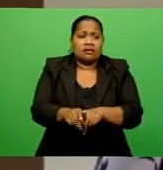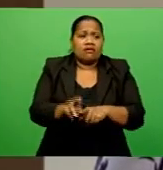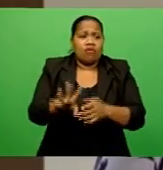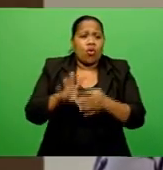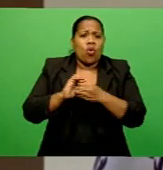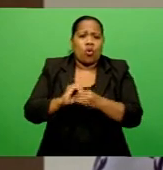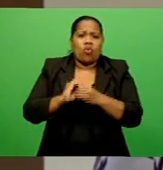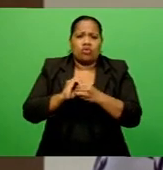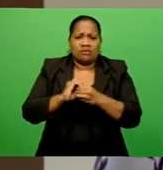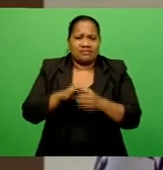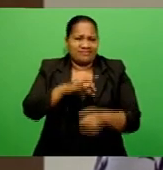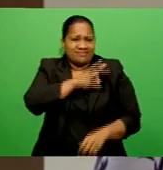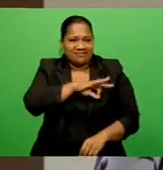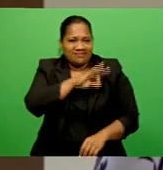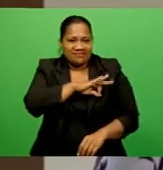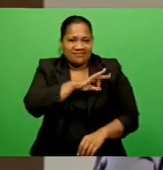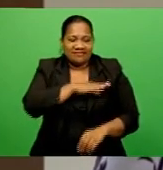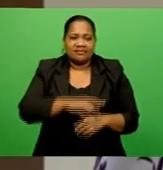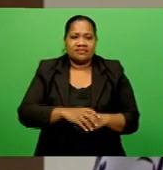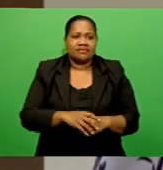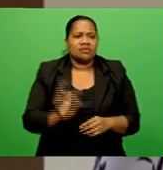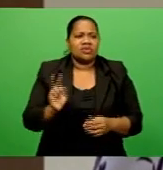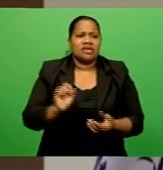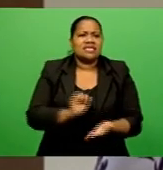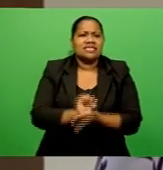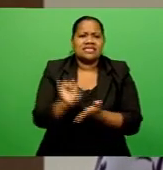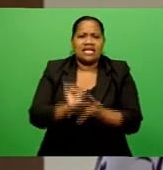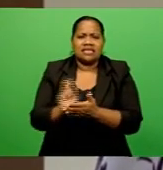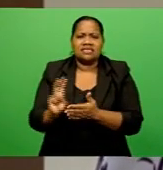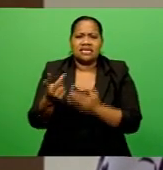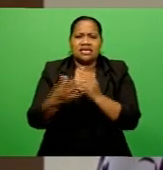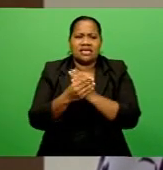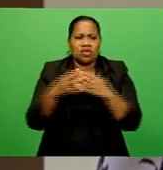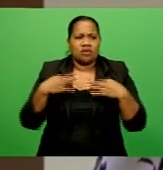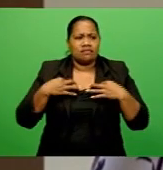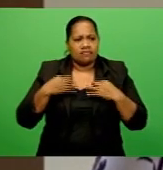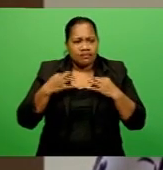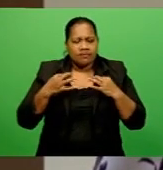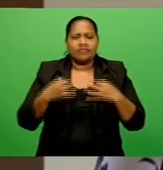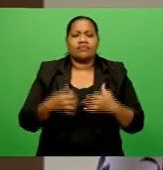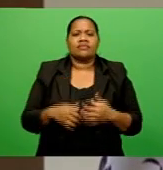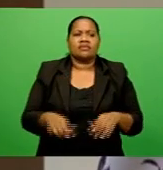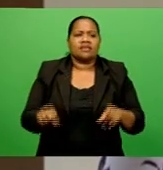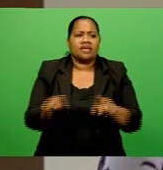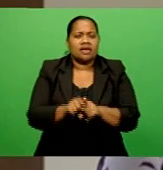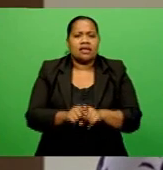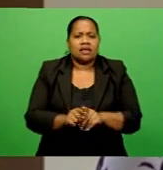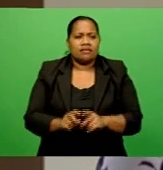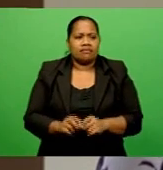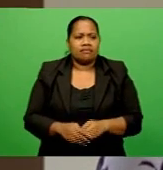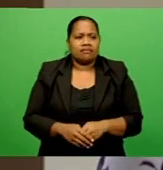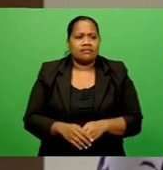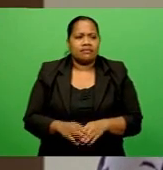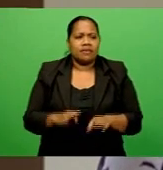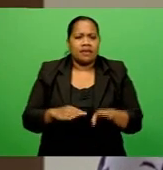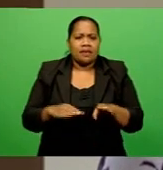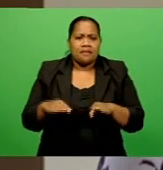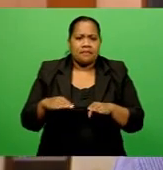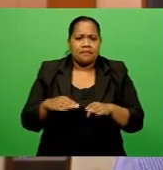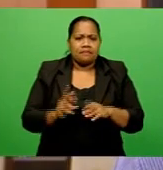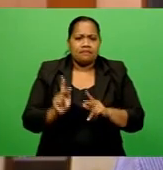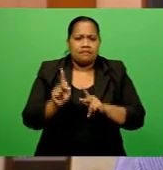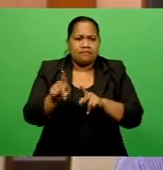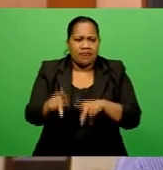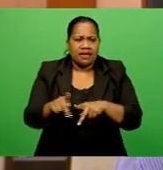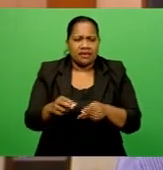own gain by selling second-hand clothes as well as parking his rental